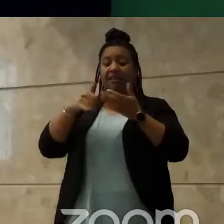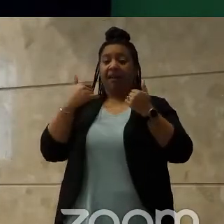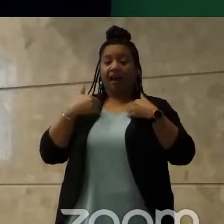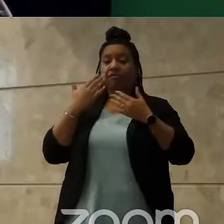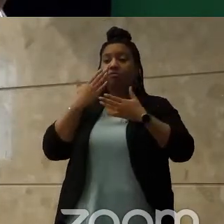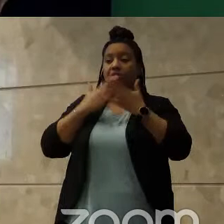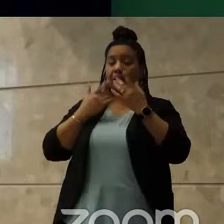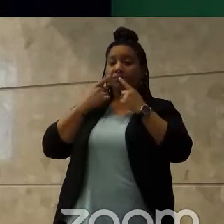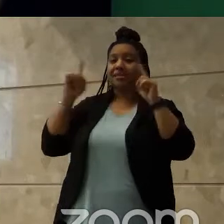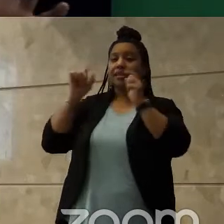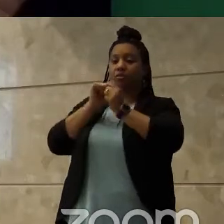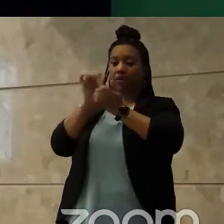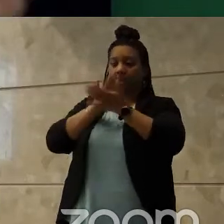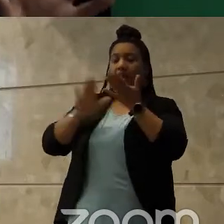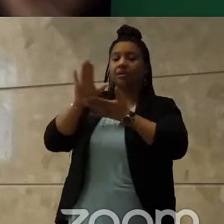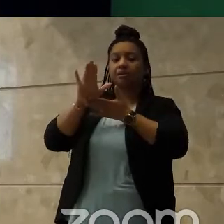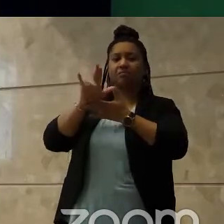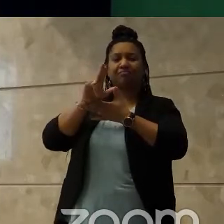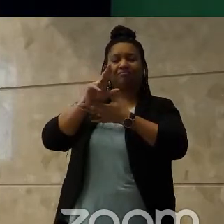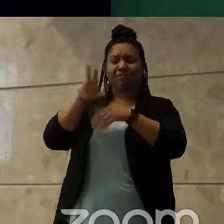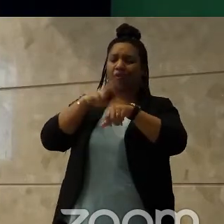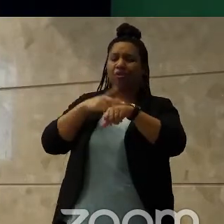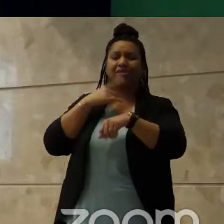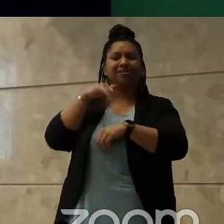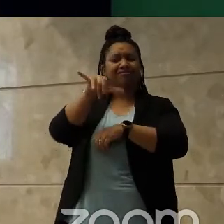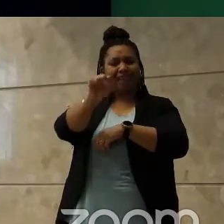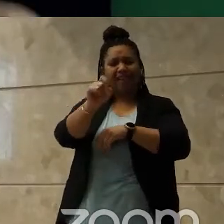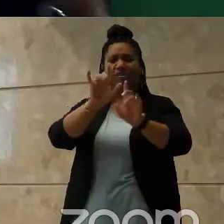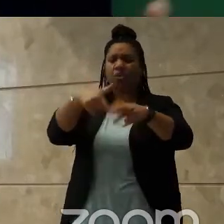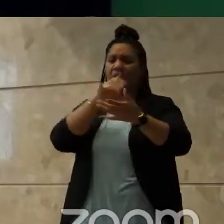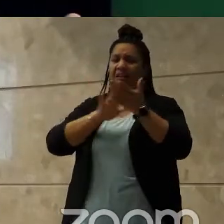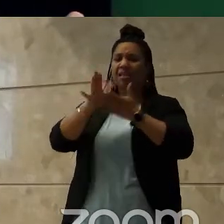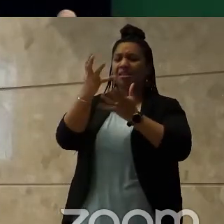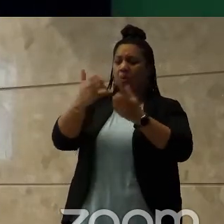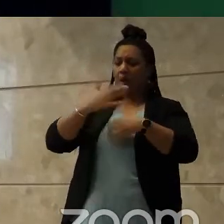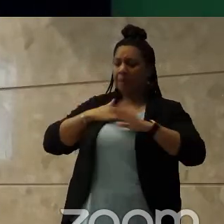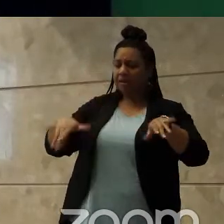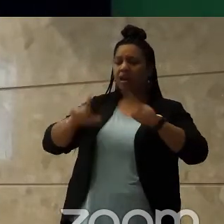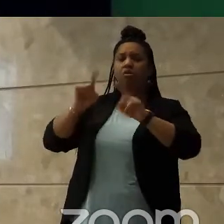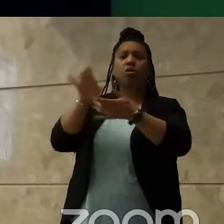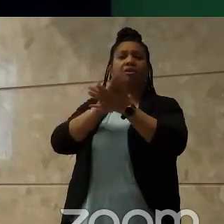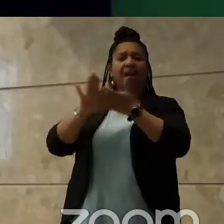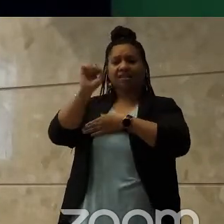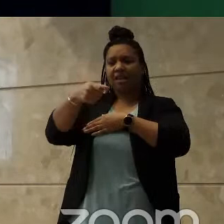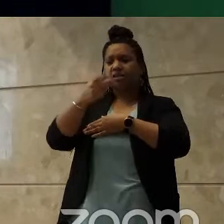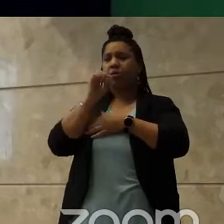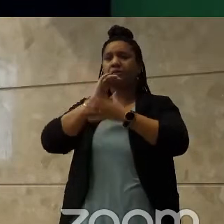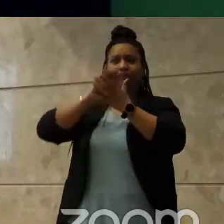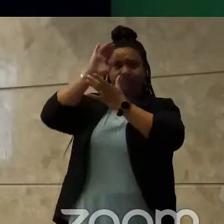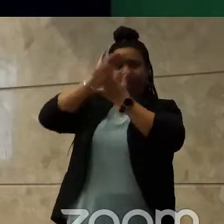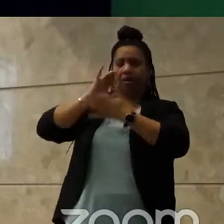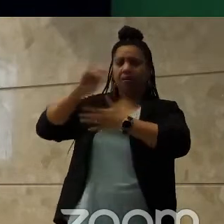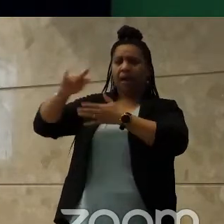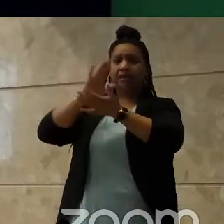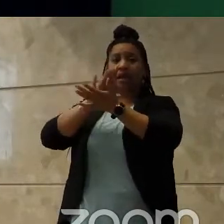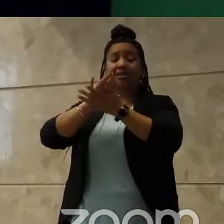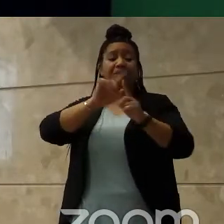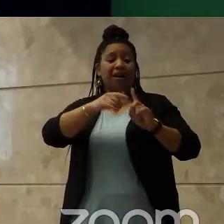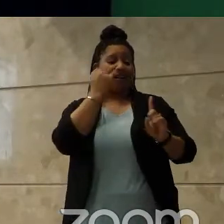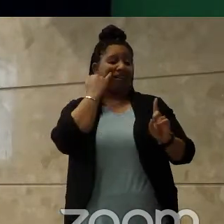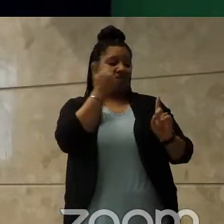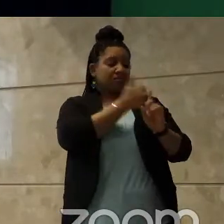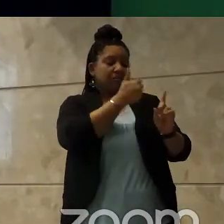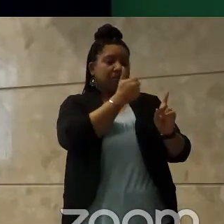with college, first of all, of course, they say, yeah, of course I want my kids to go to college or a spouse to go back. But people who've not had any success don't